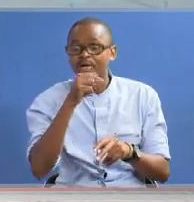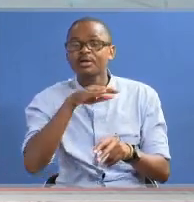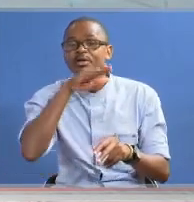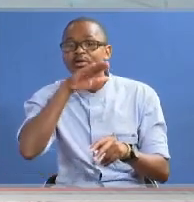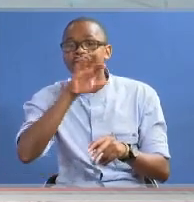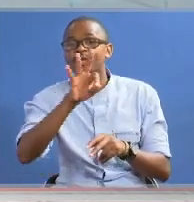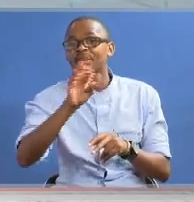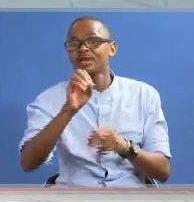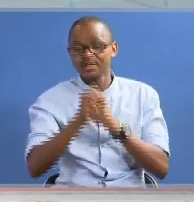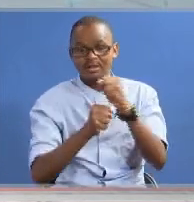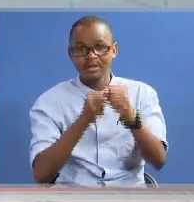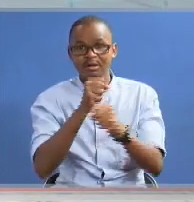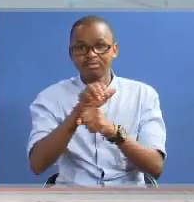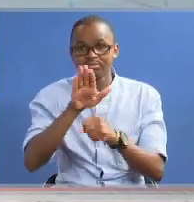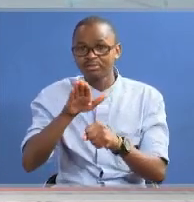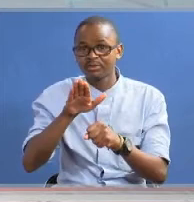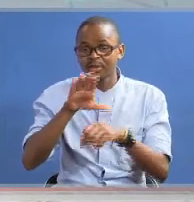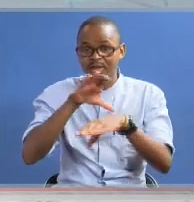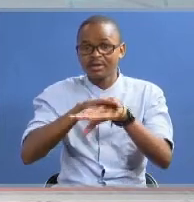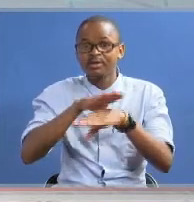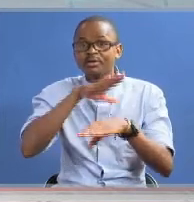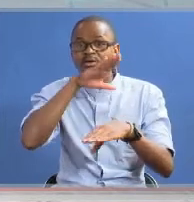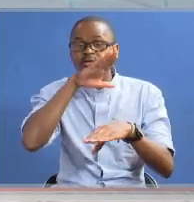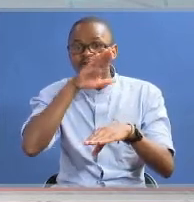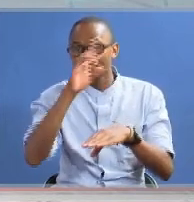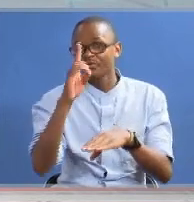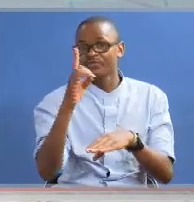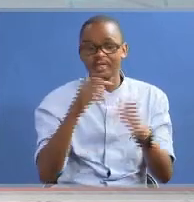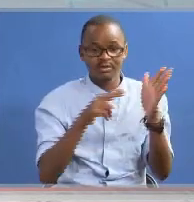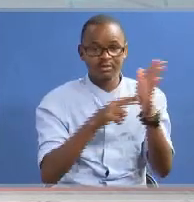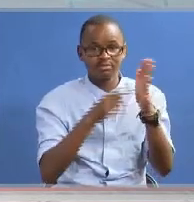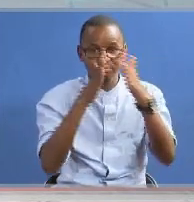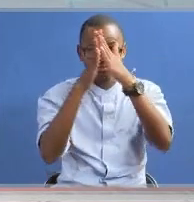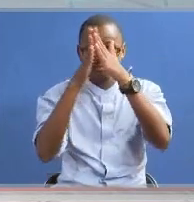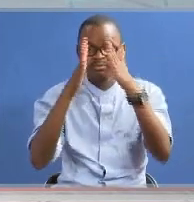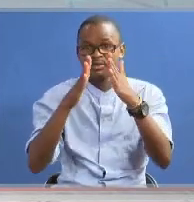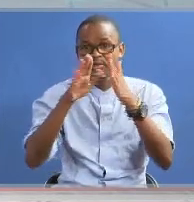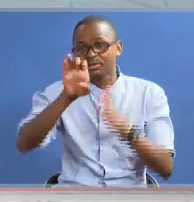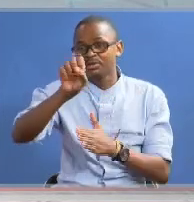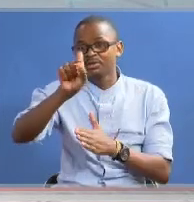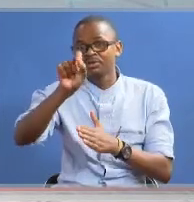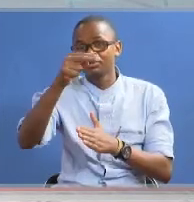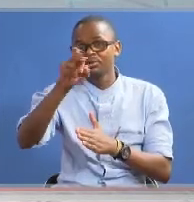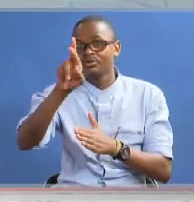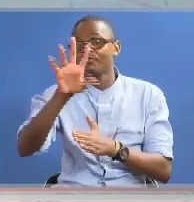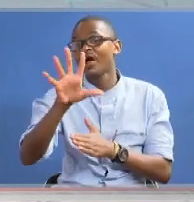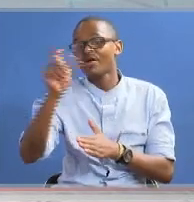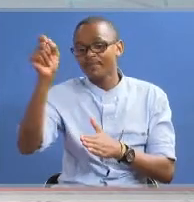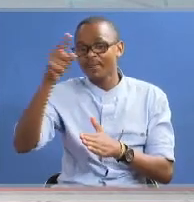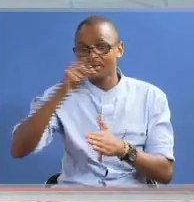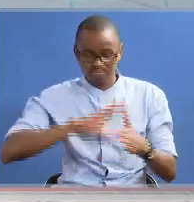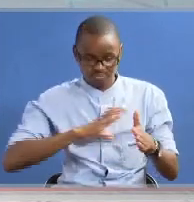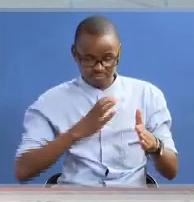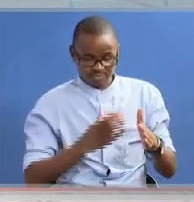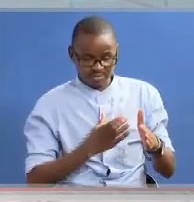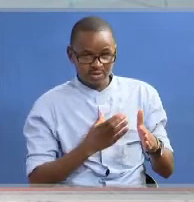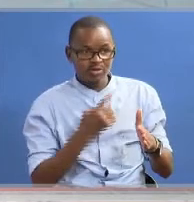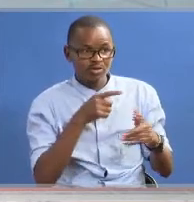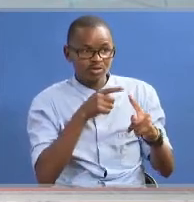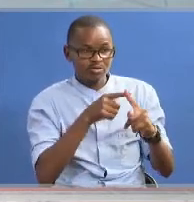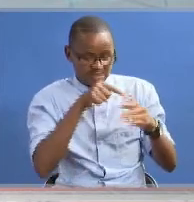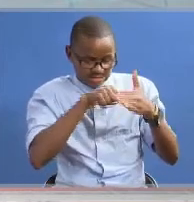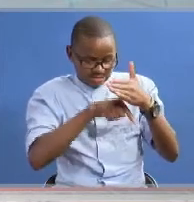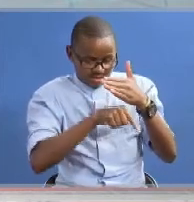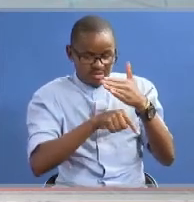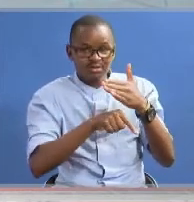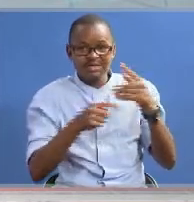of a 30-year-old woman who was found dead at her single-unit house. Esther Mwende, who was 5 months pregnant, is alleged to have